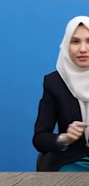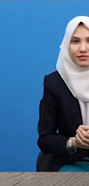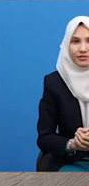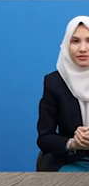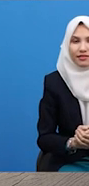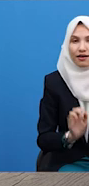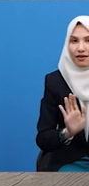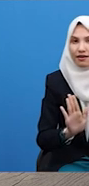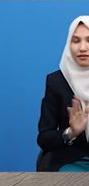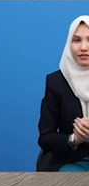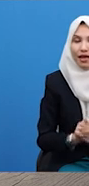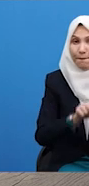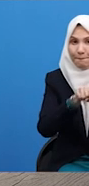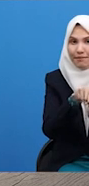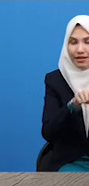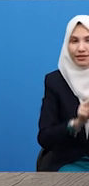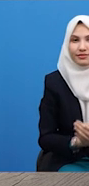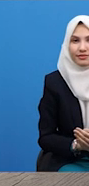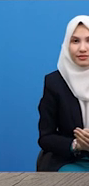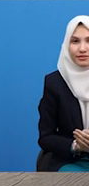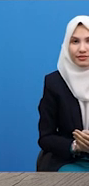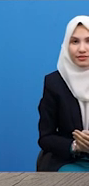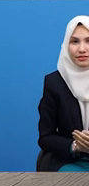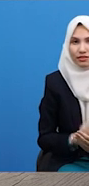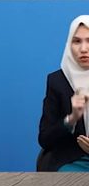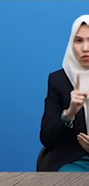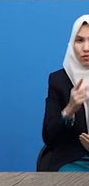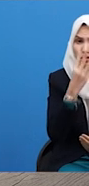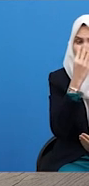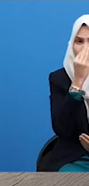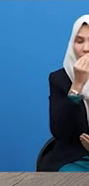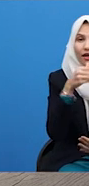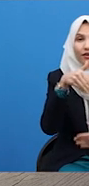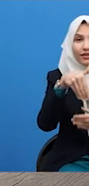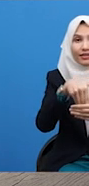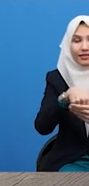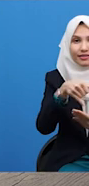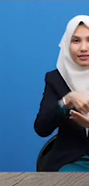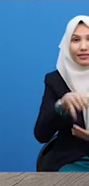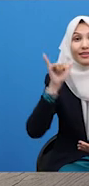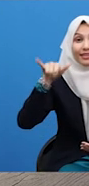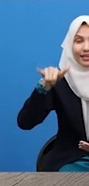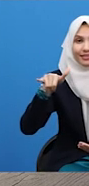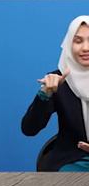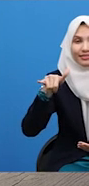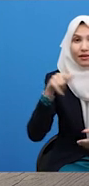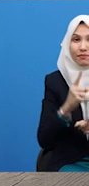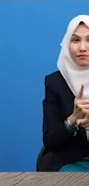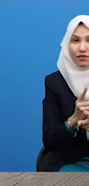hold on a minute. Is that the one with the clown in it? Yes, that's the one.